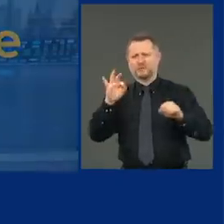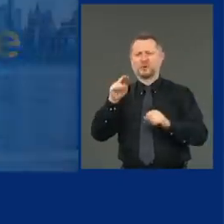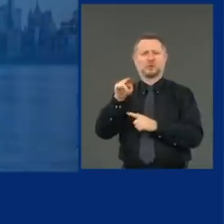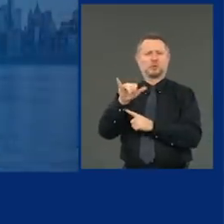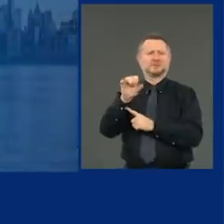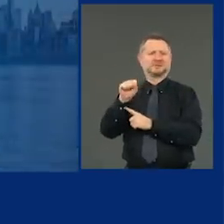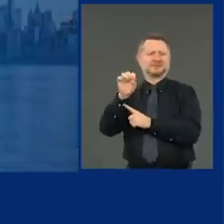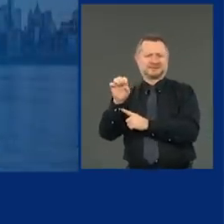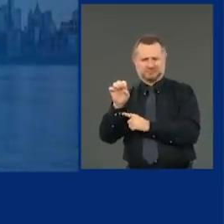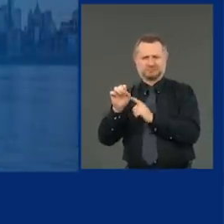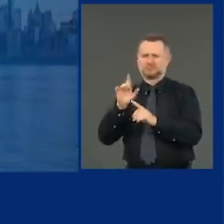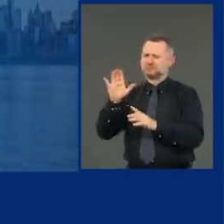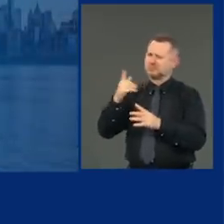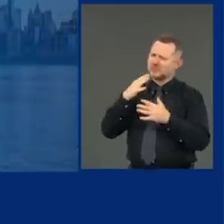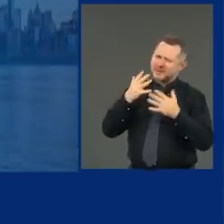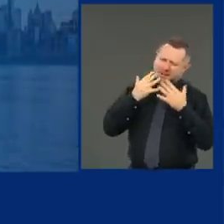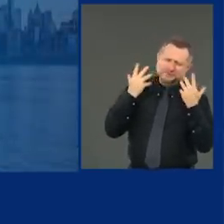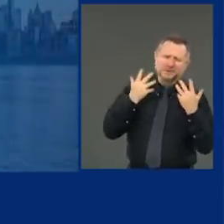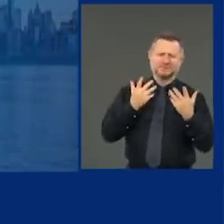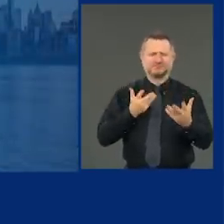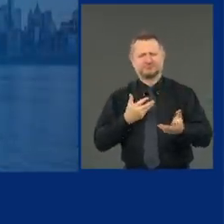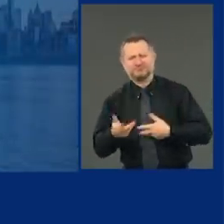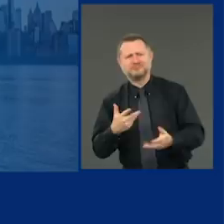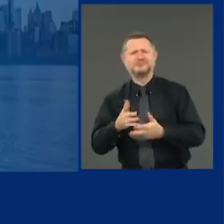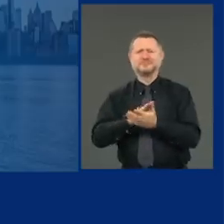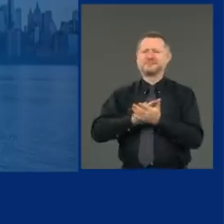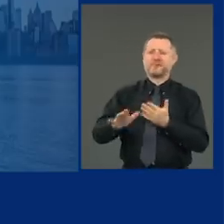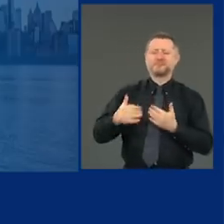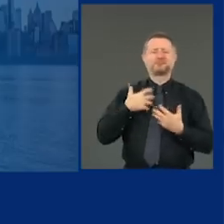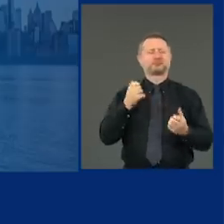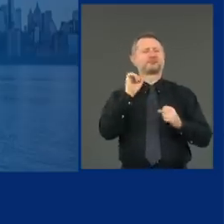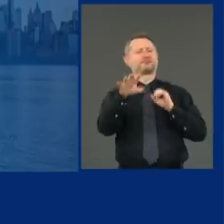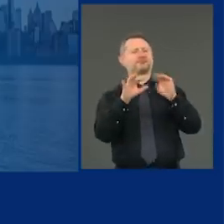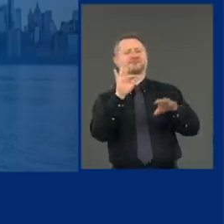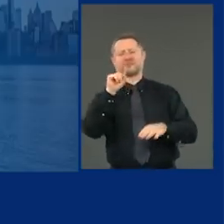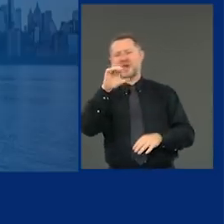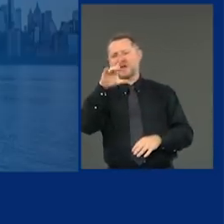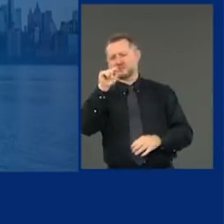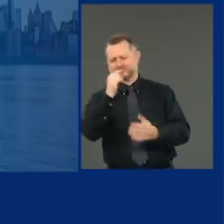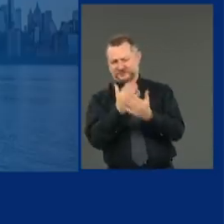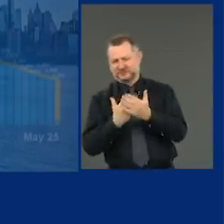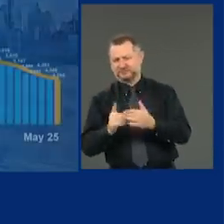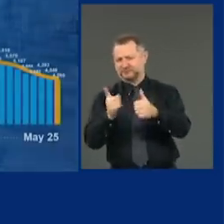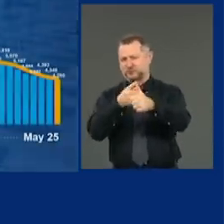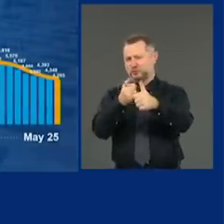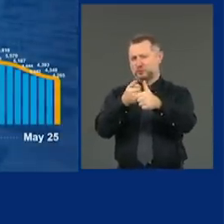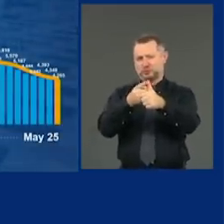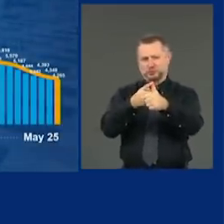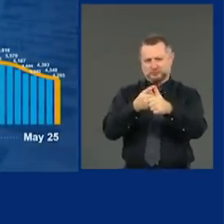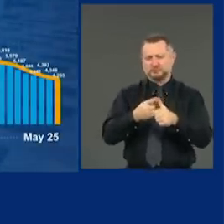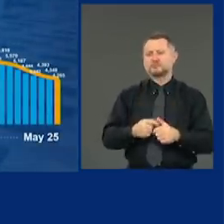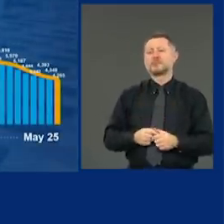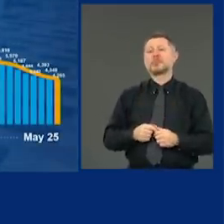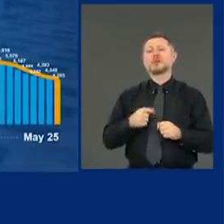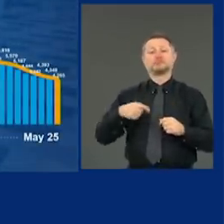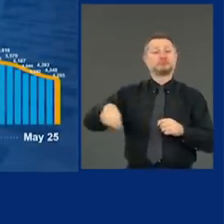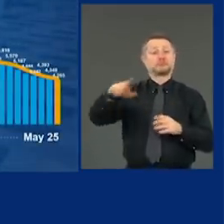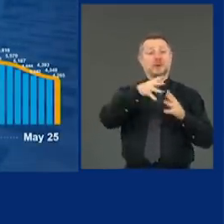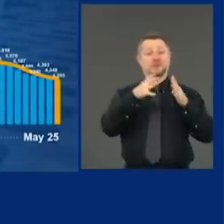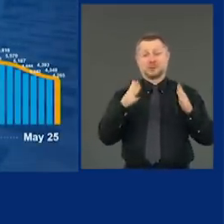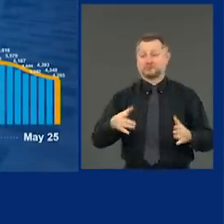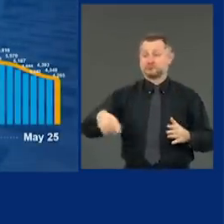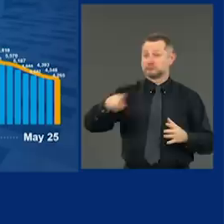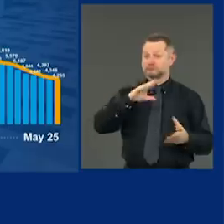courtesy. Let's start with the facts. Facts first. That's what the American people need. Number